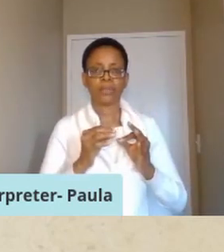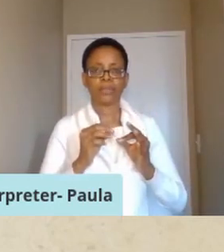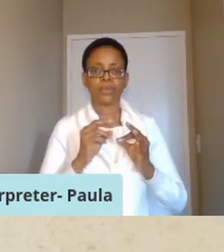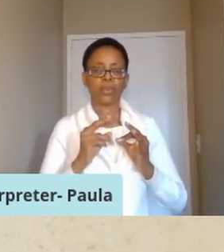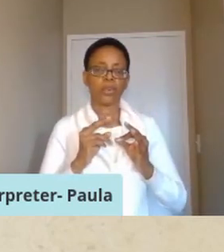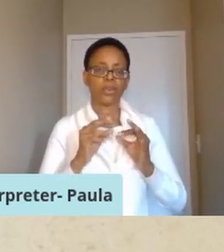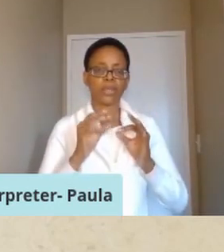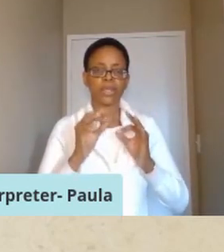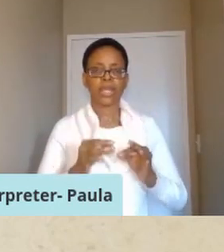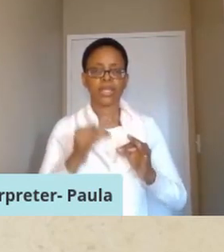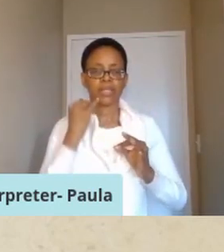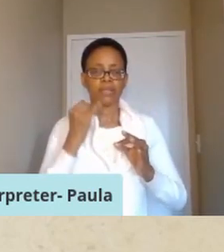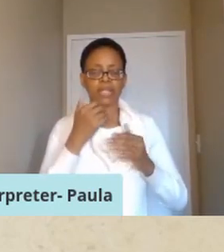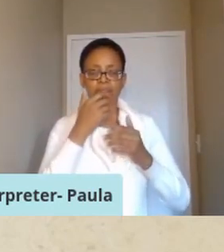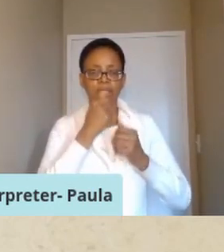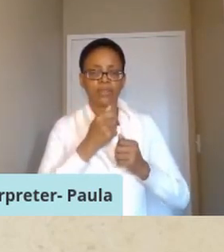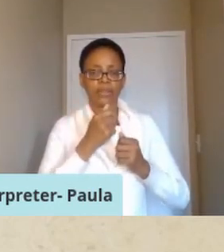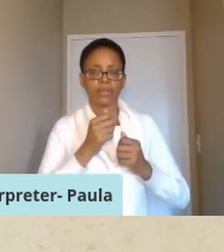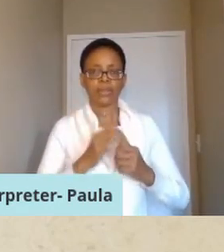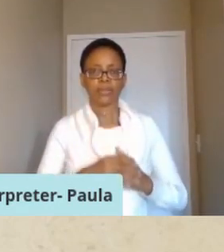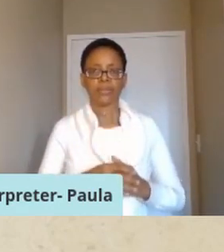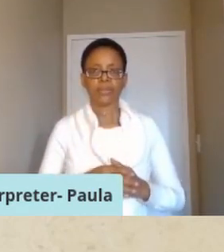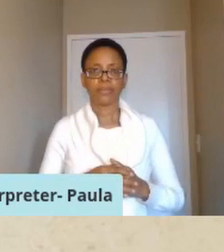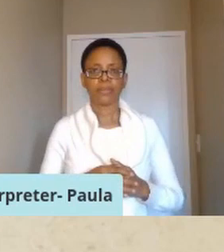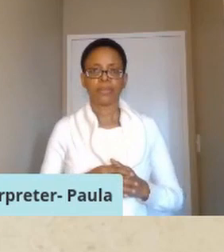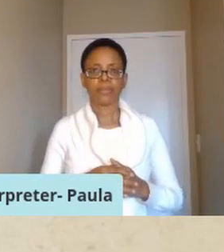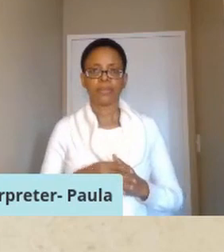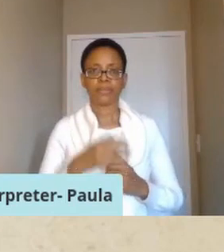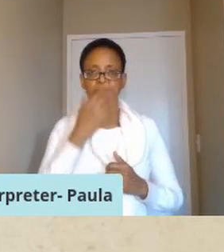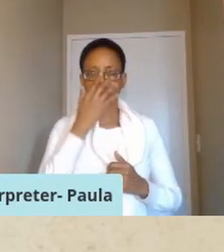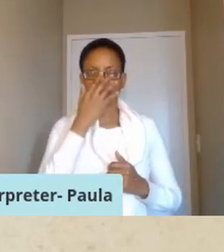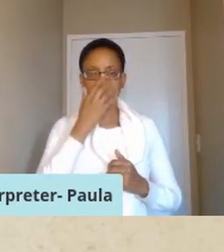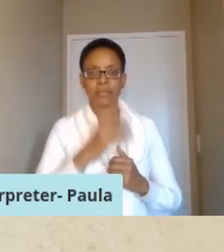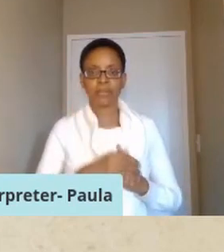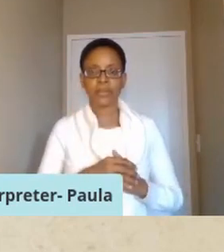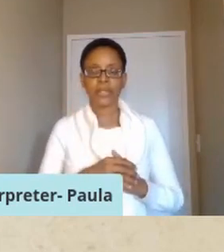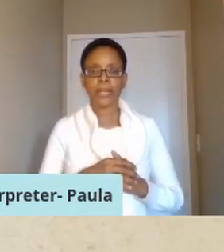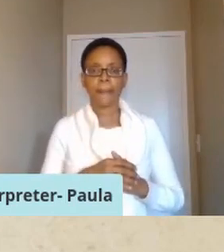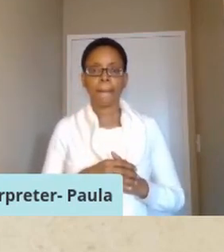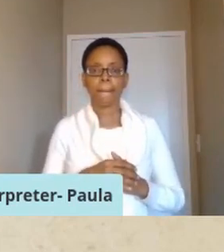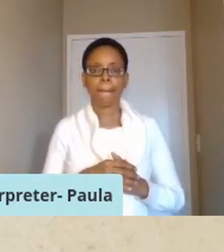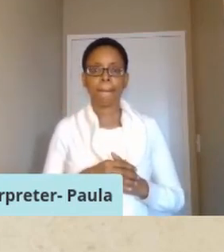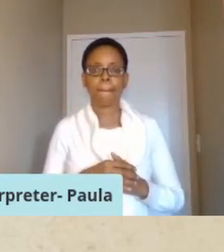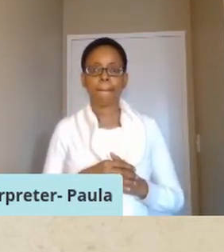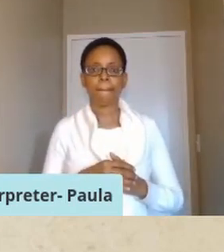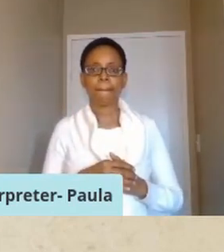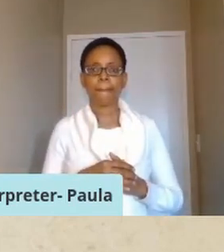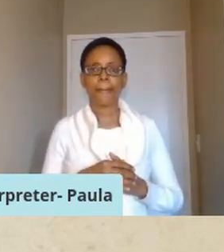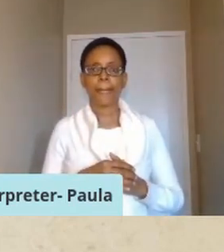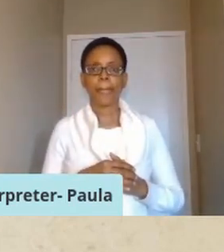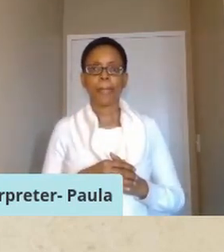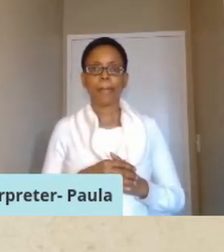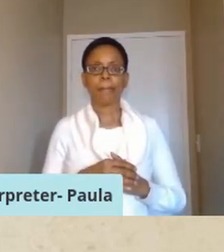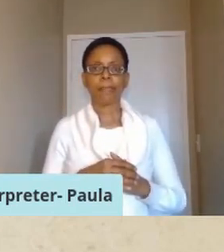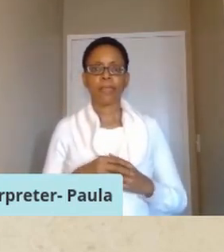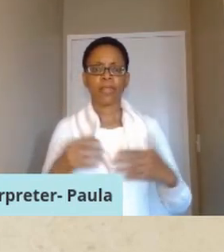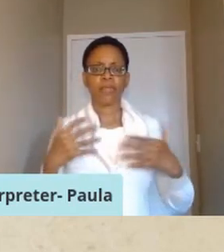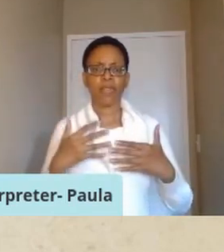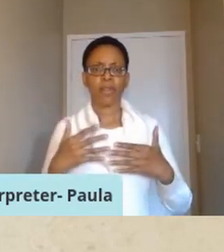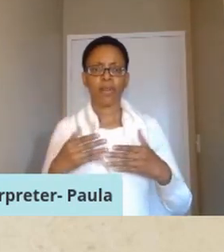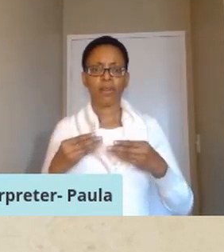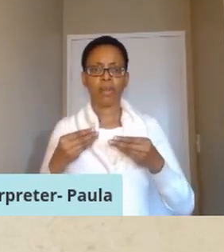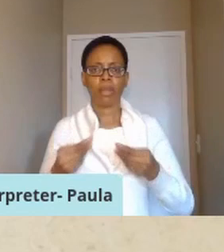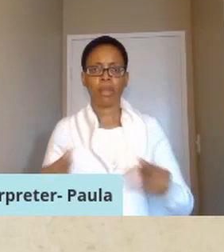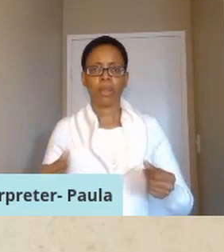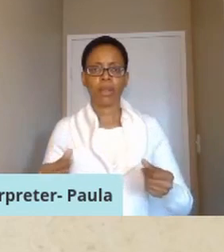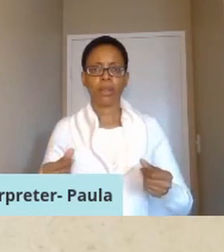interest. The memory and recollection sense reflects these unrealistic reckonings. So to overcome such fears,